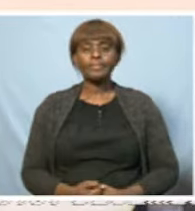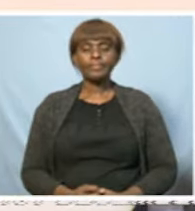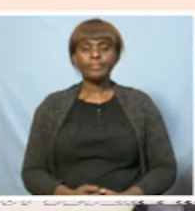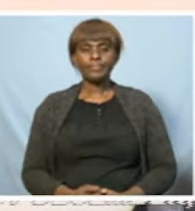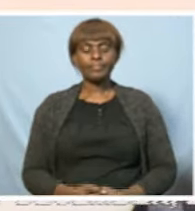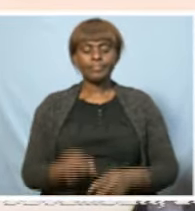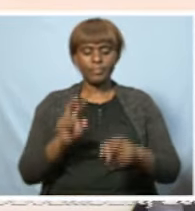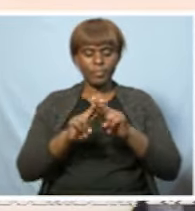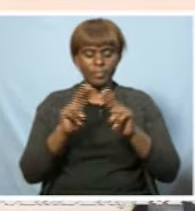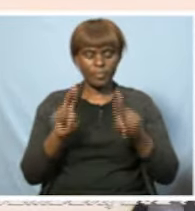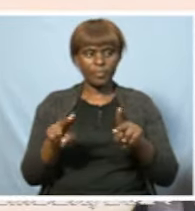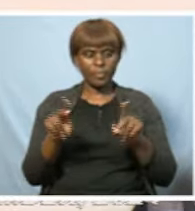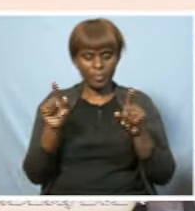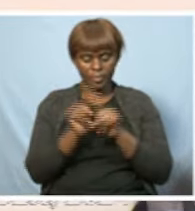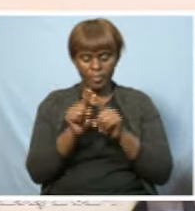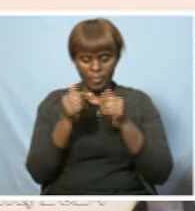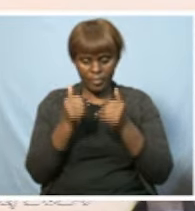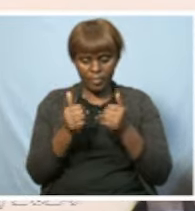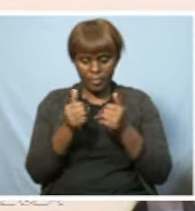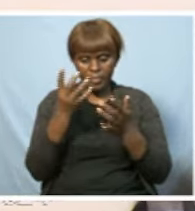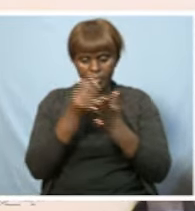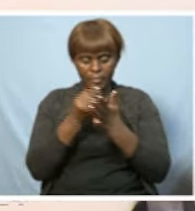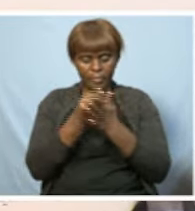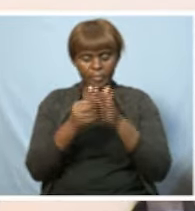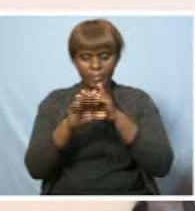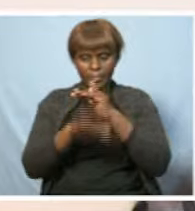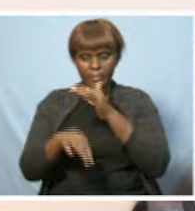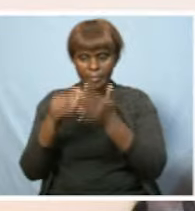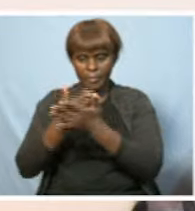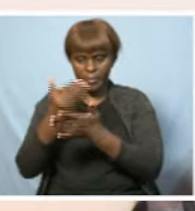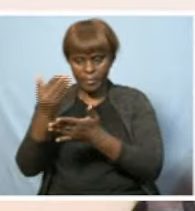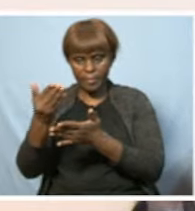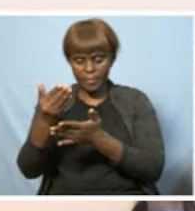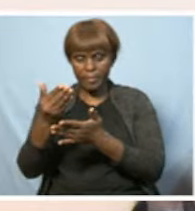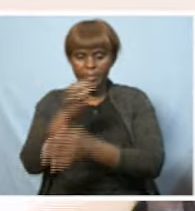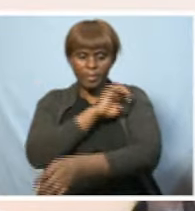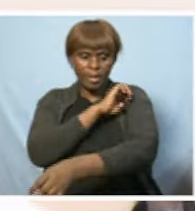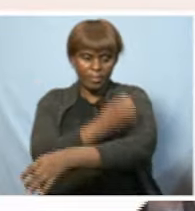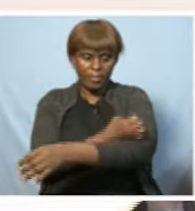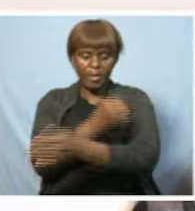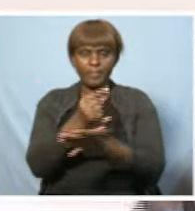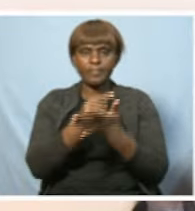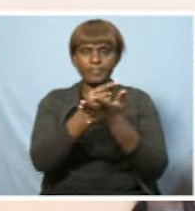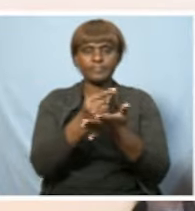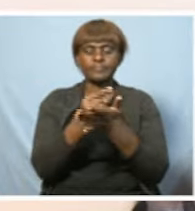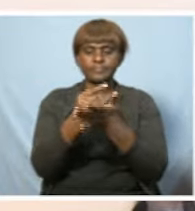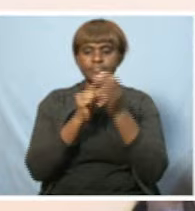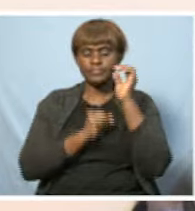Chair, total unspent funds under procurement, under empowerment grant,